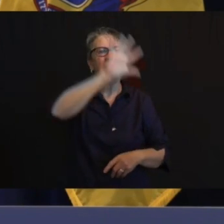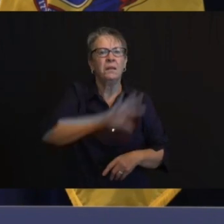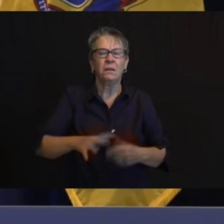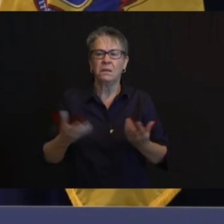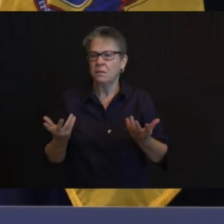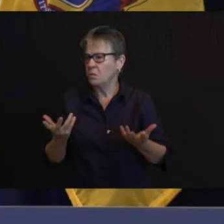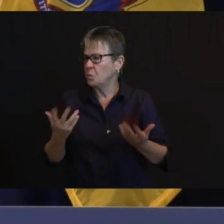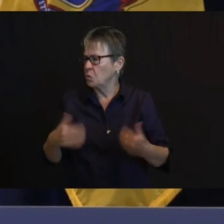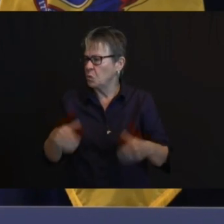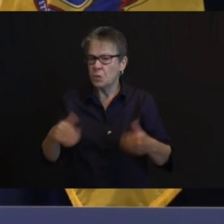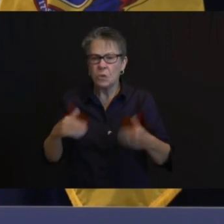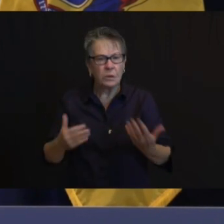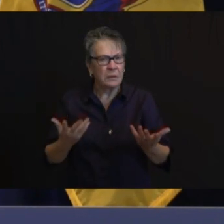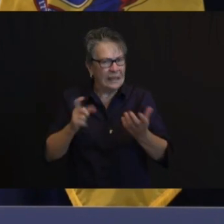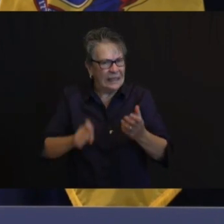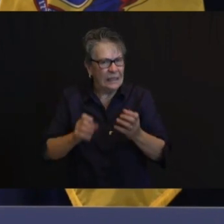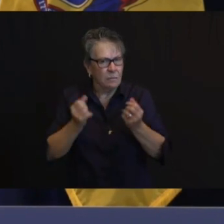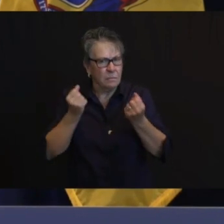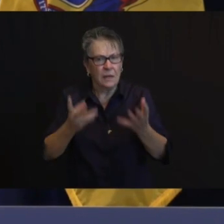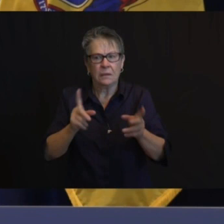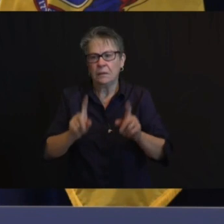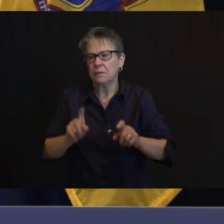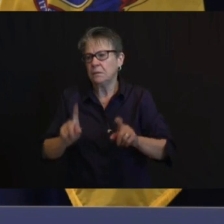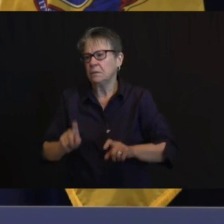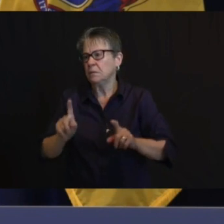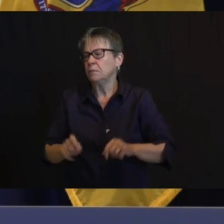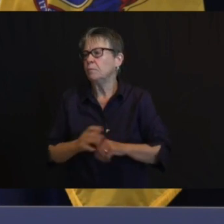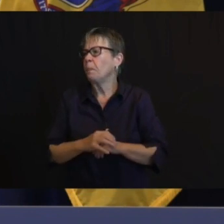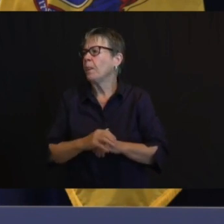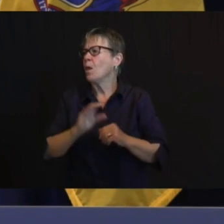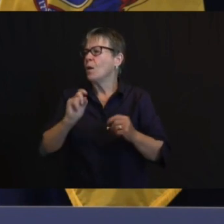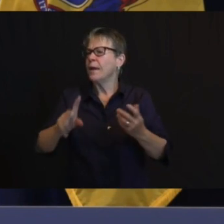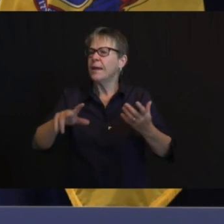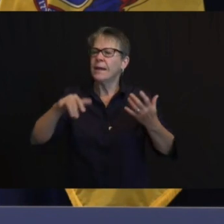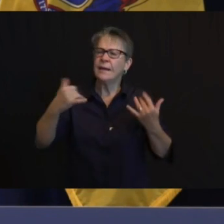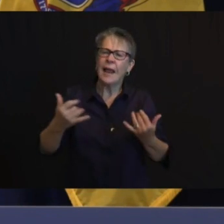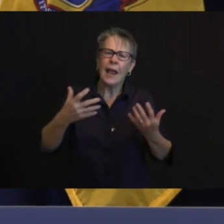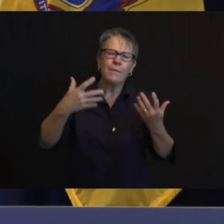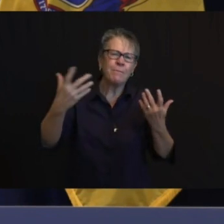this. Any amount of,